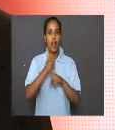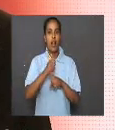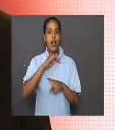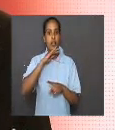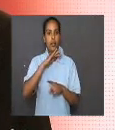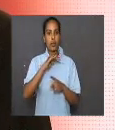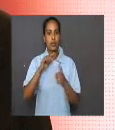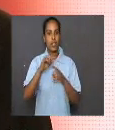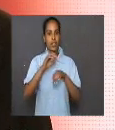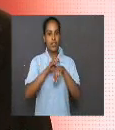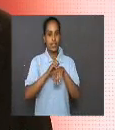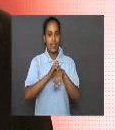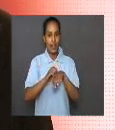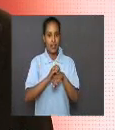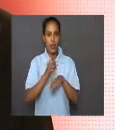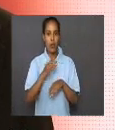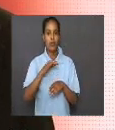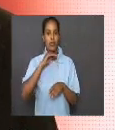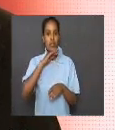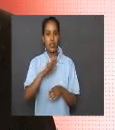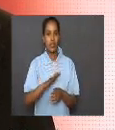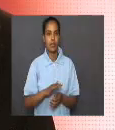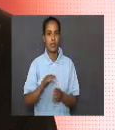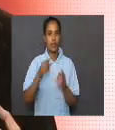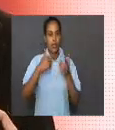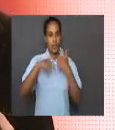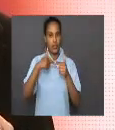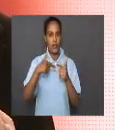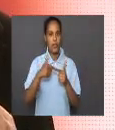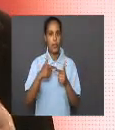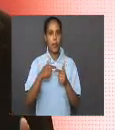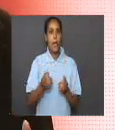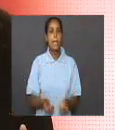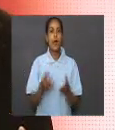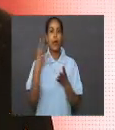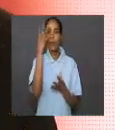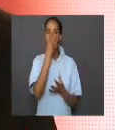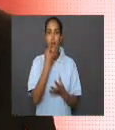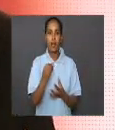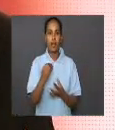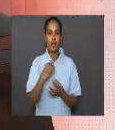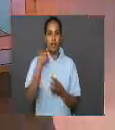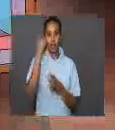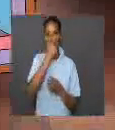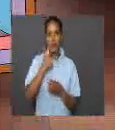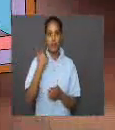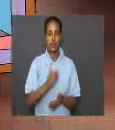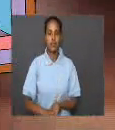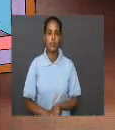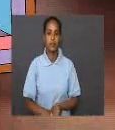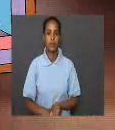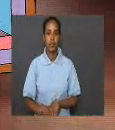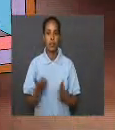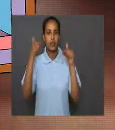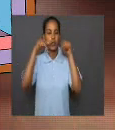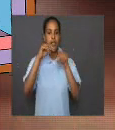from being scratched or dented and to give them a richer, more pleasant appearance.